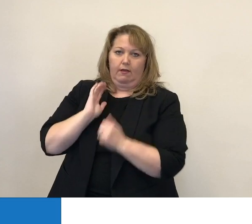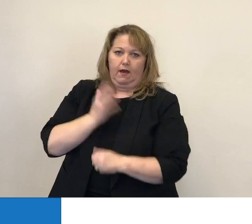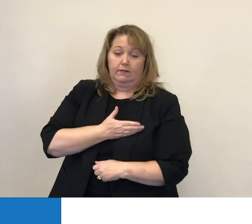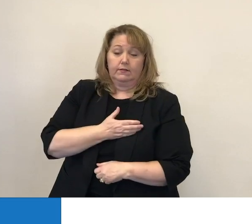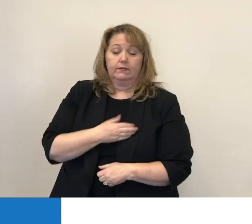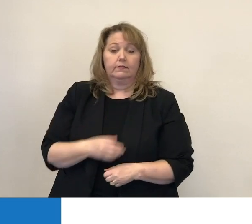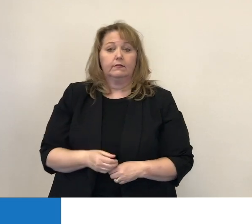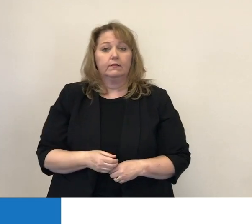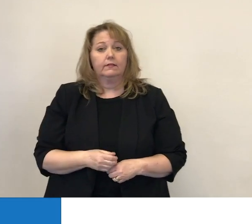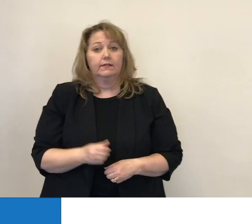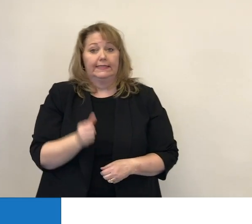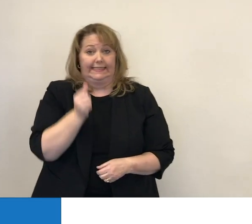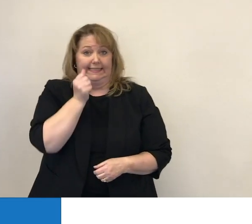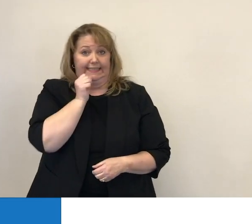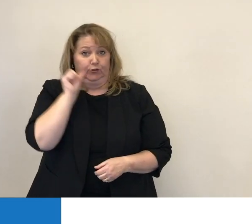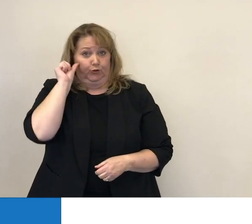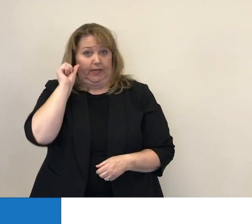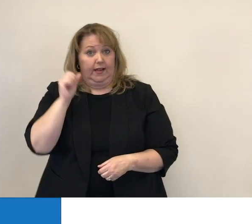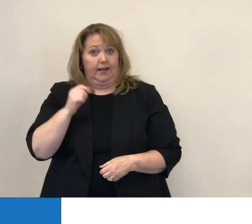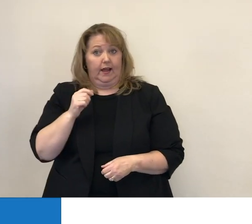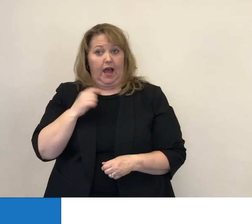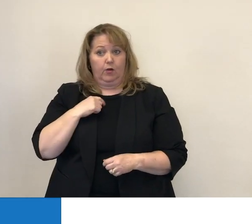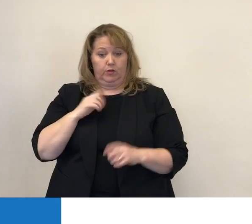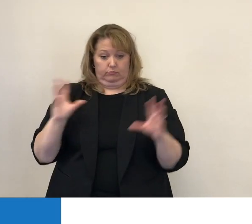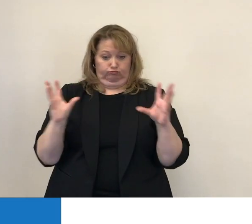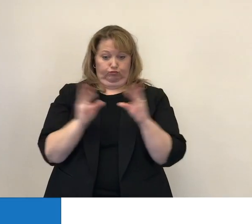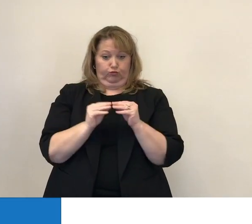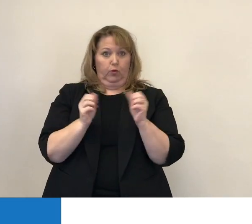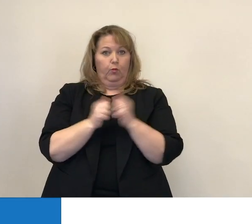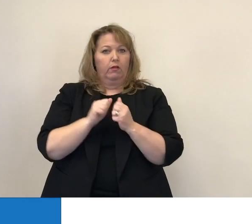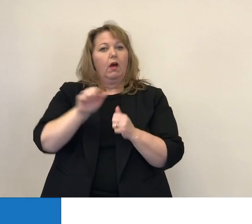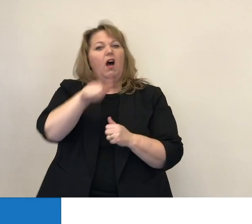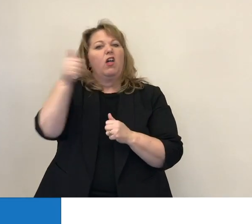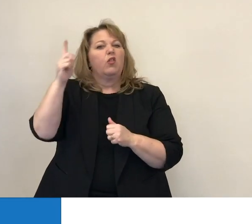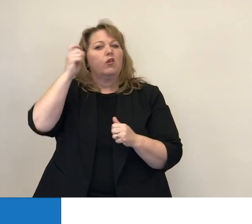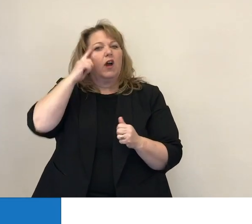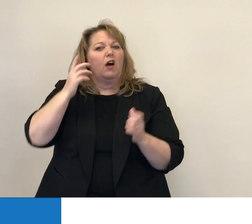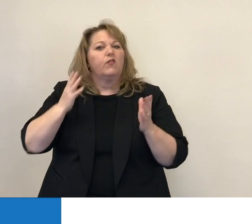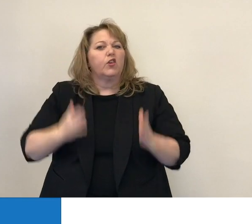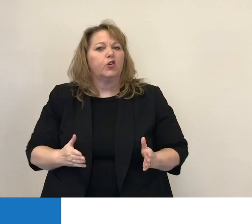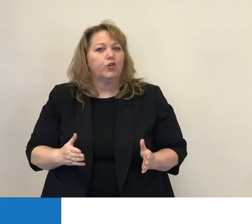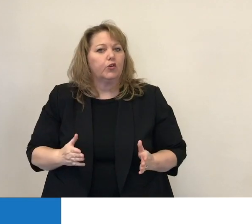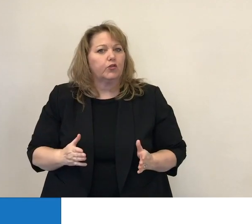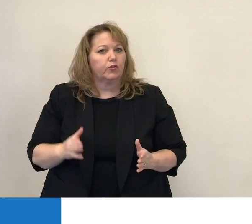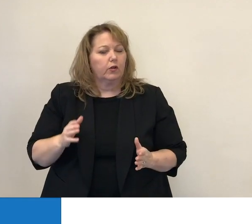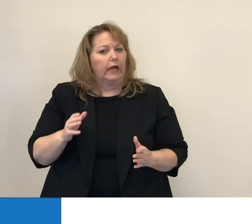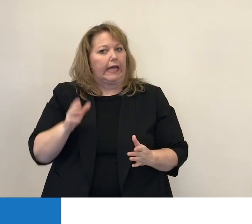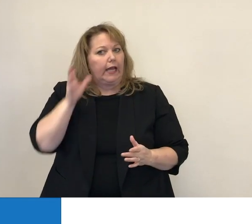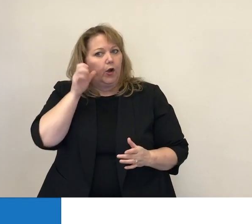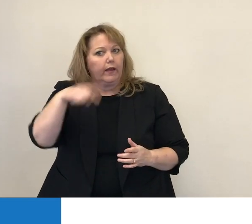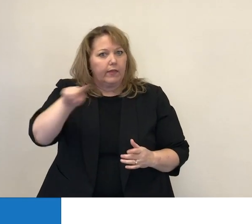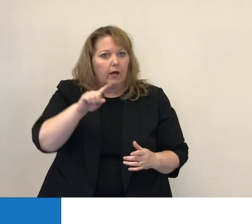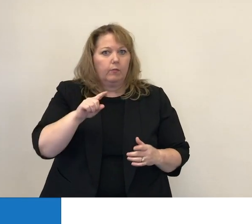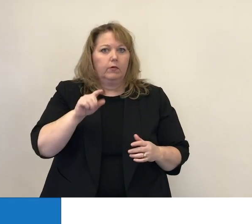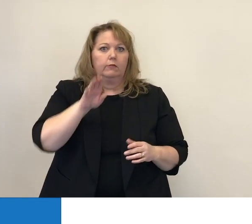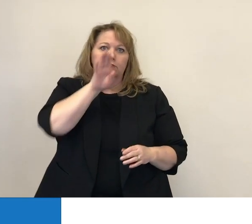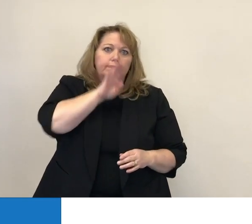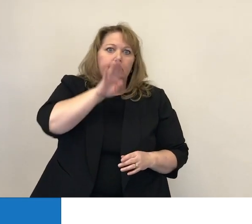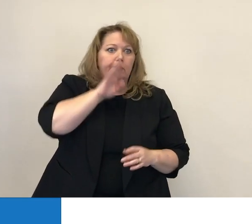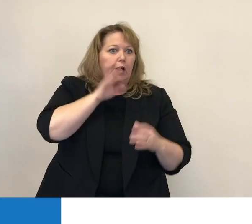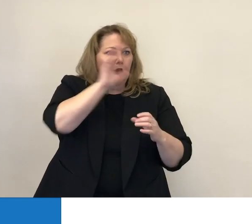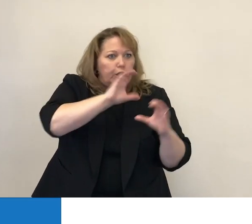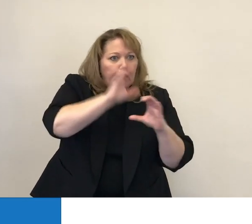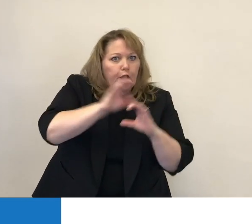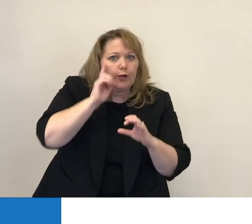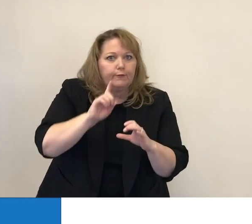Dr. Pandori and leaders across the state are doing. Today, I was on an all-governors call with the president. And I don't